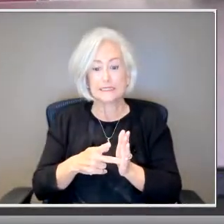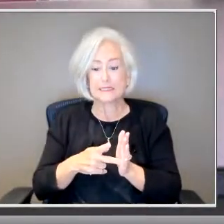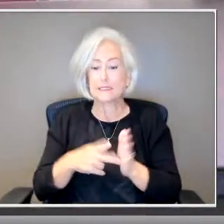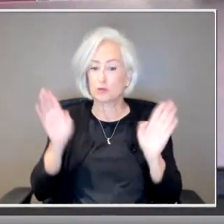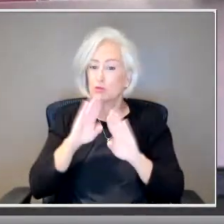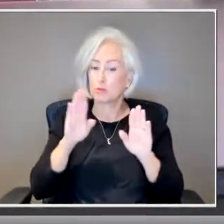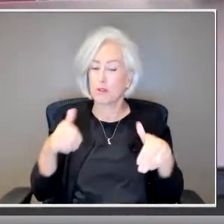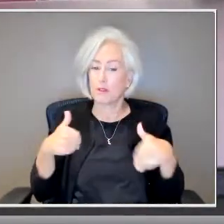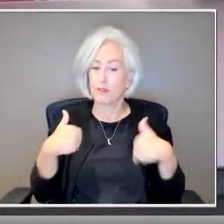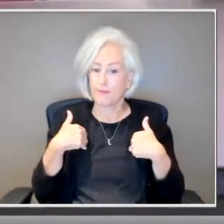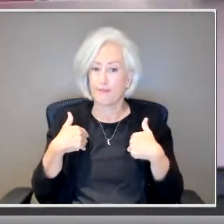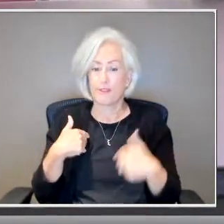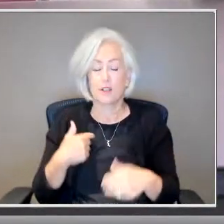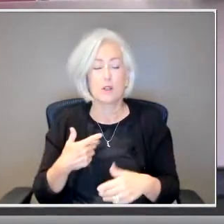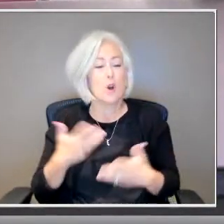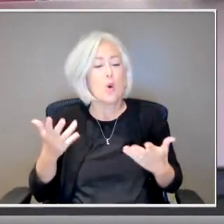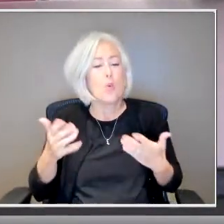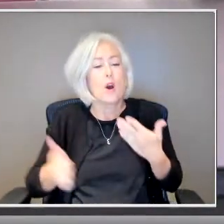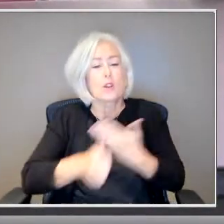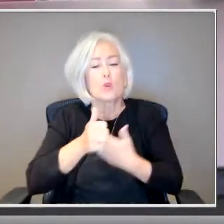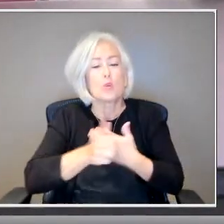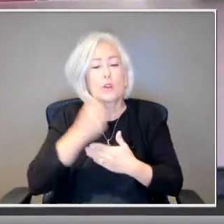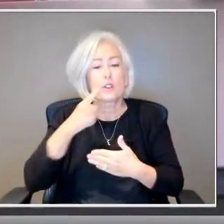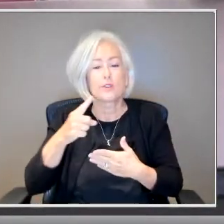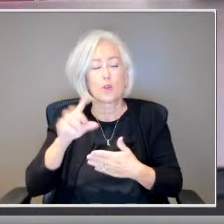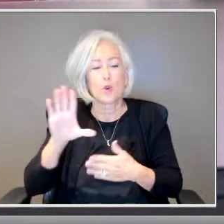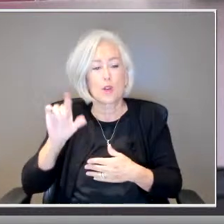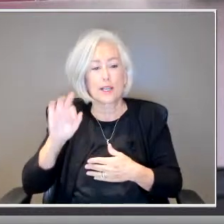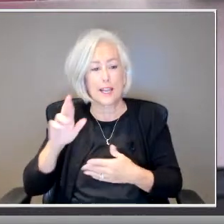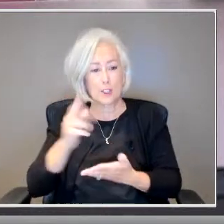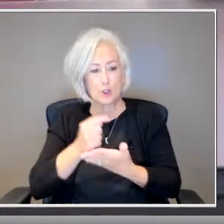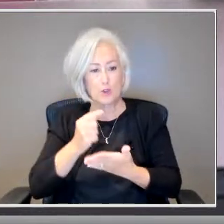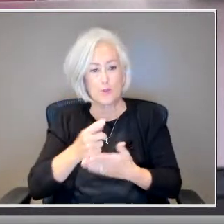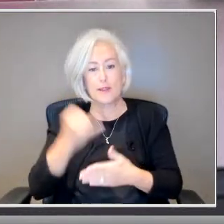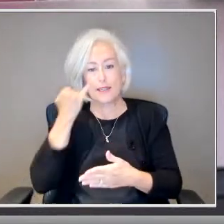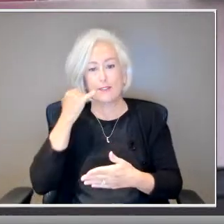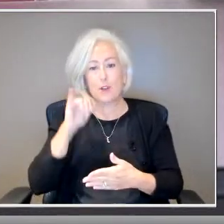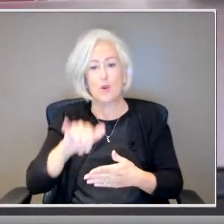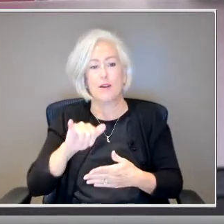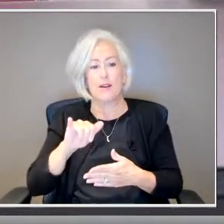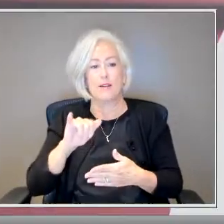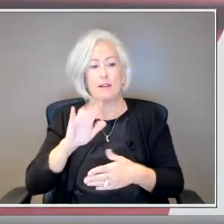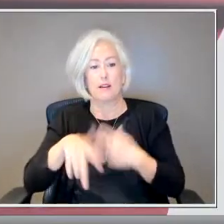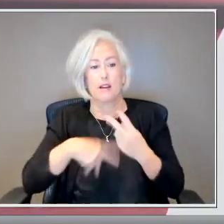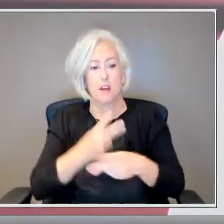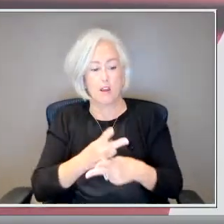future cancer therapies when you have this weakness, this type of weakness? Well,